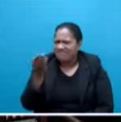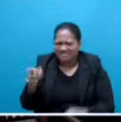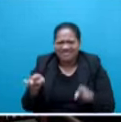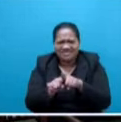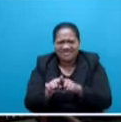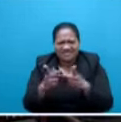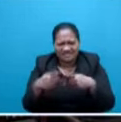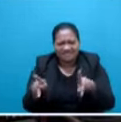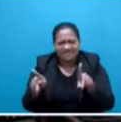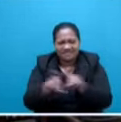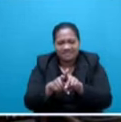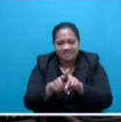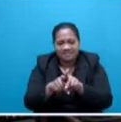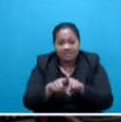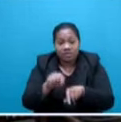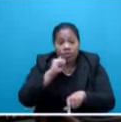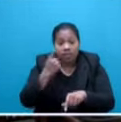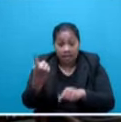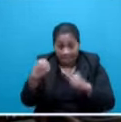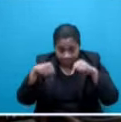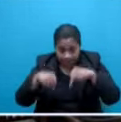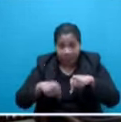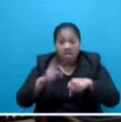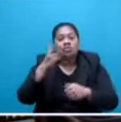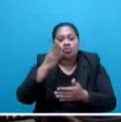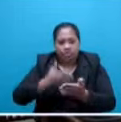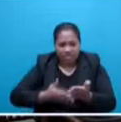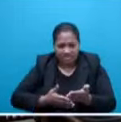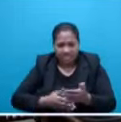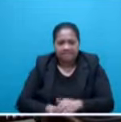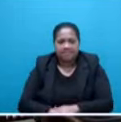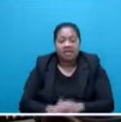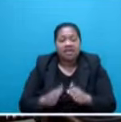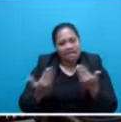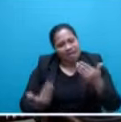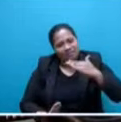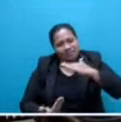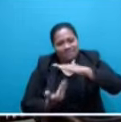and we resume at 2:30. We adjourn.